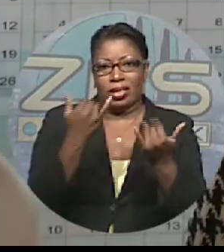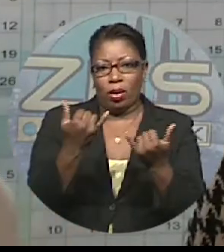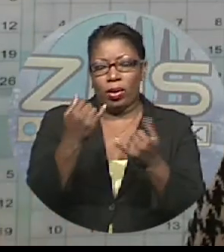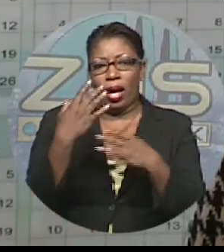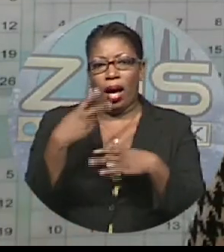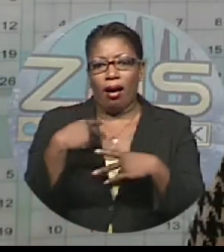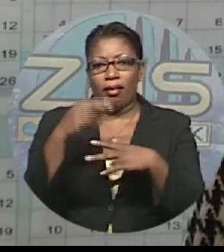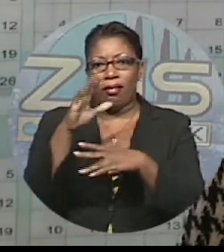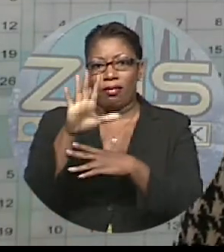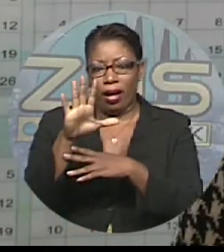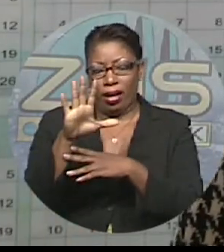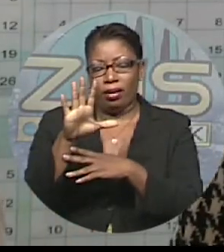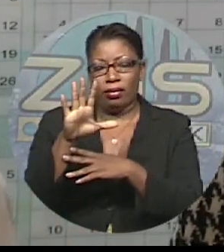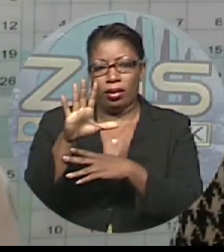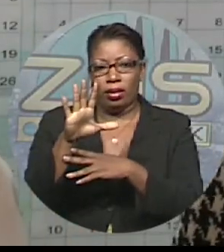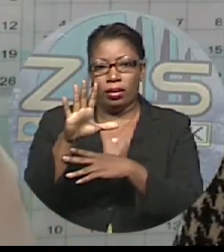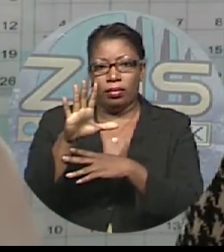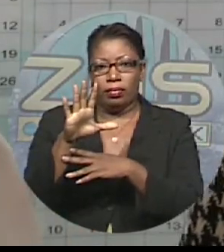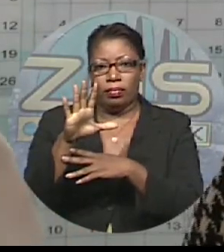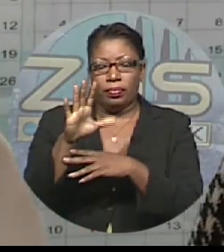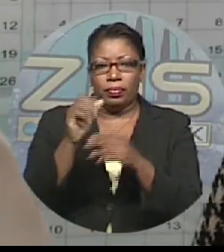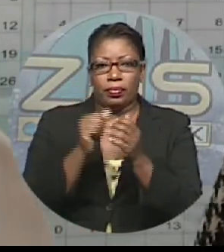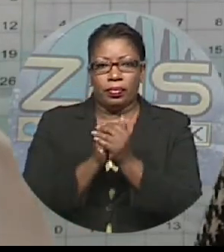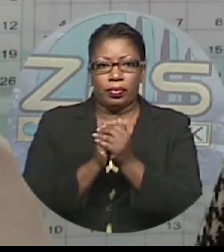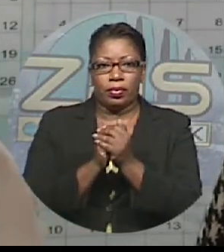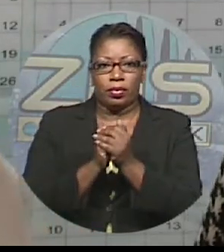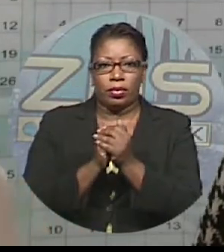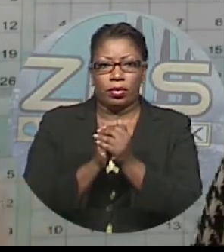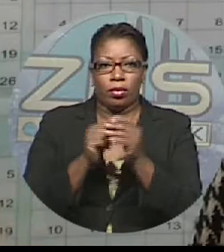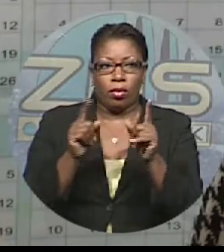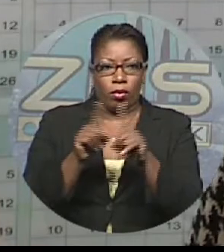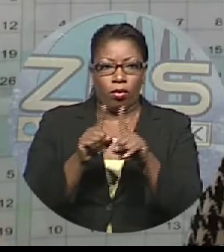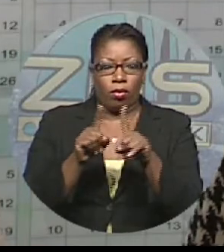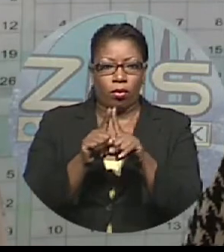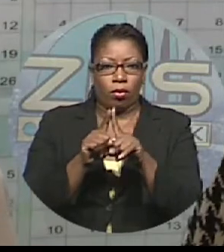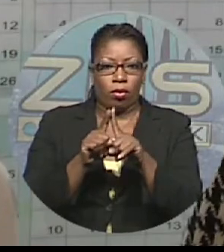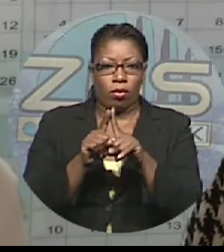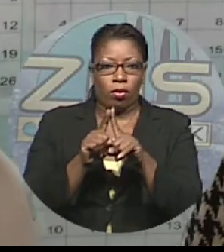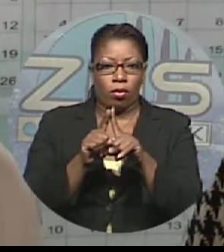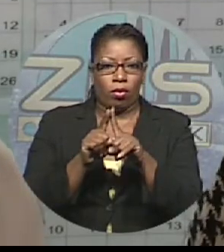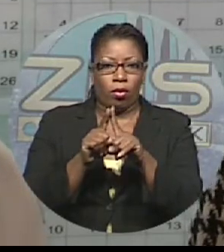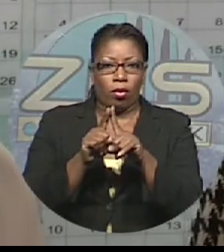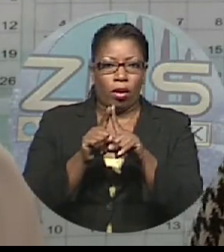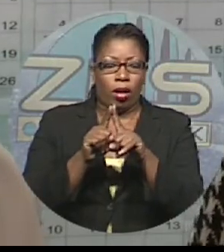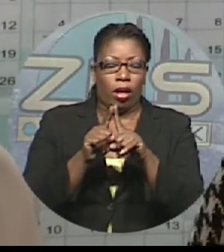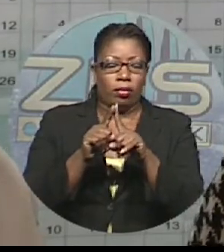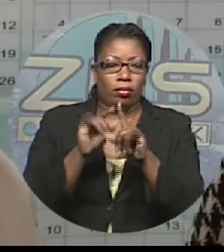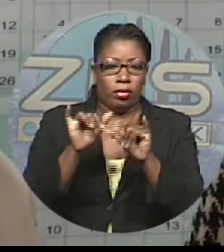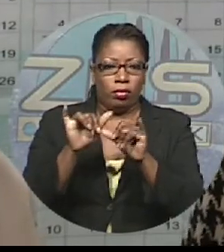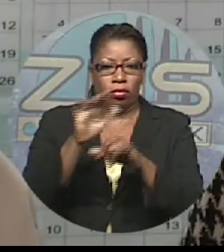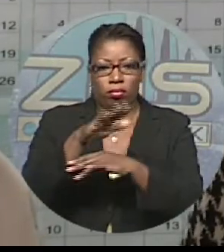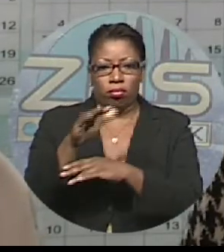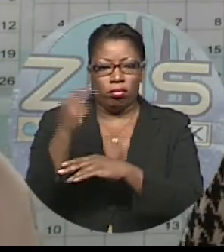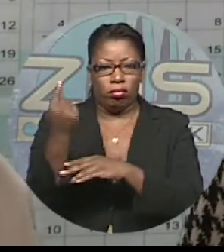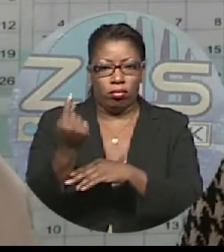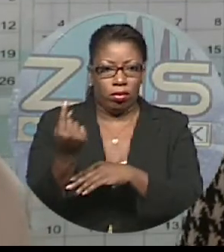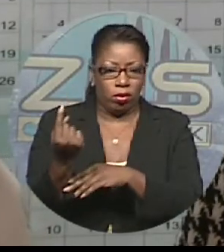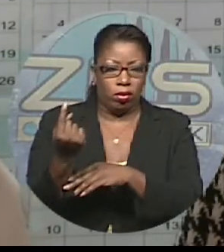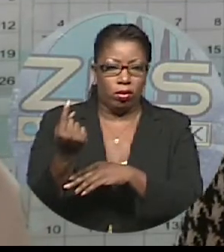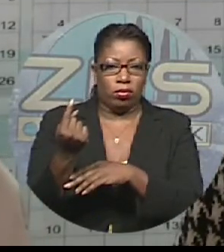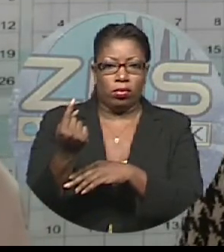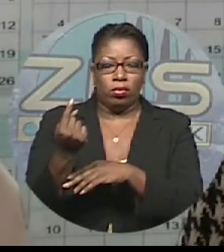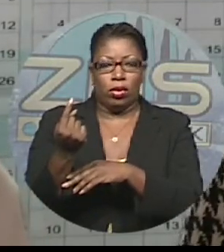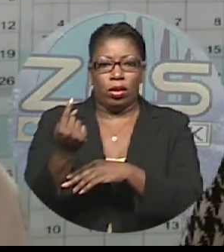5 cases reported. Now, neglect, which is the highest level of abuse that we have experienced in the